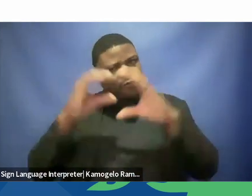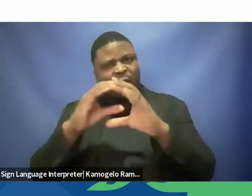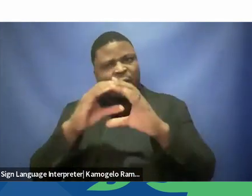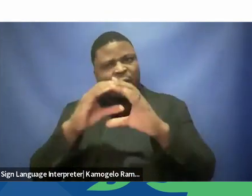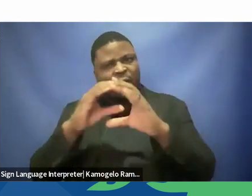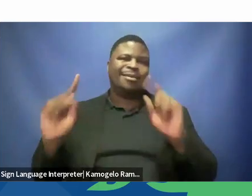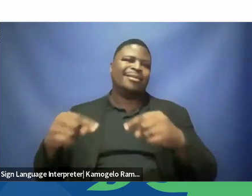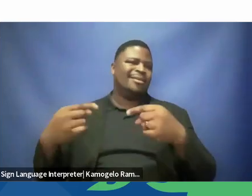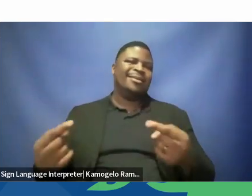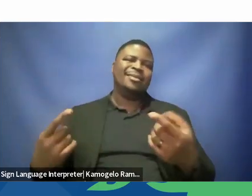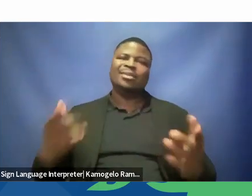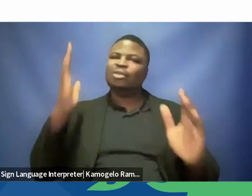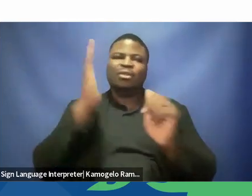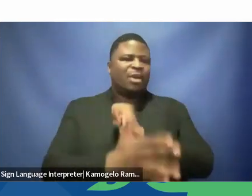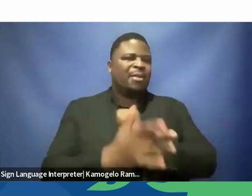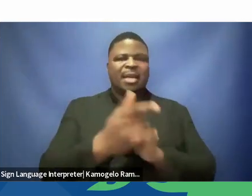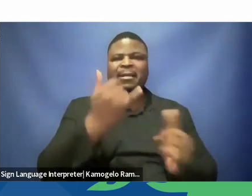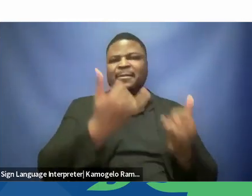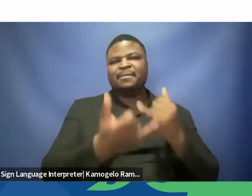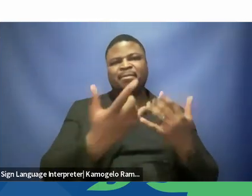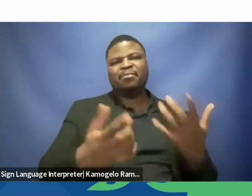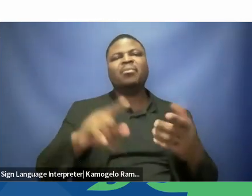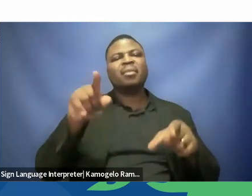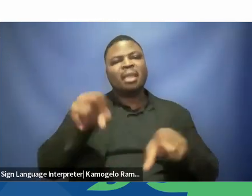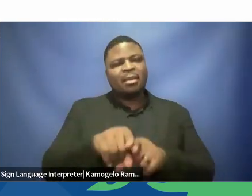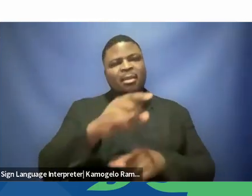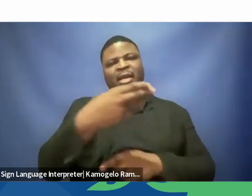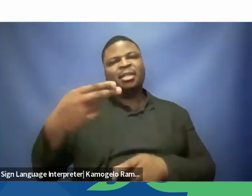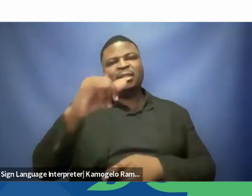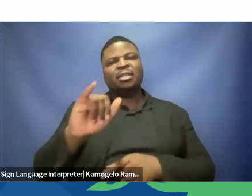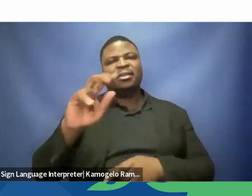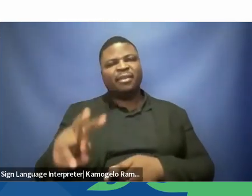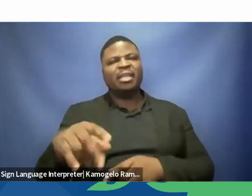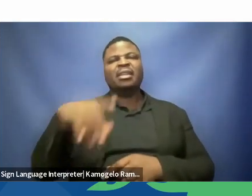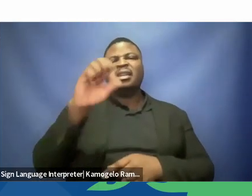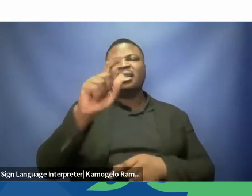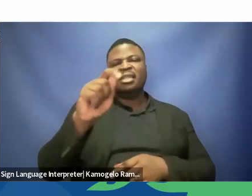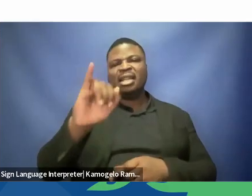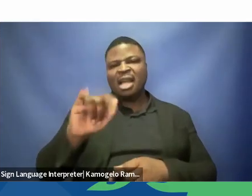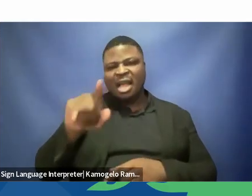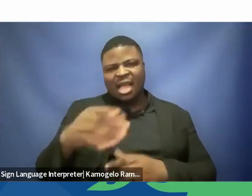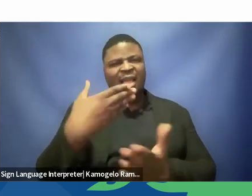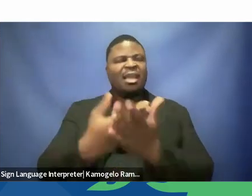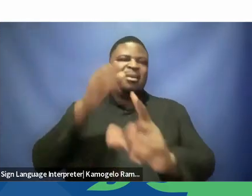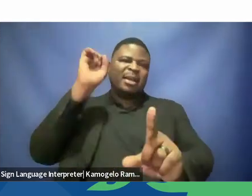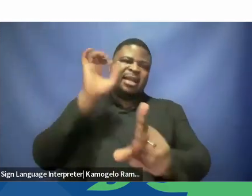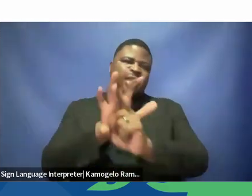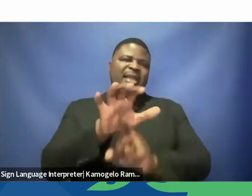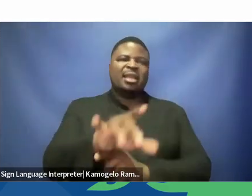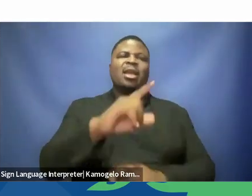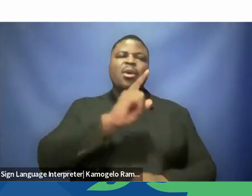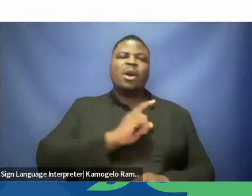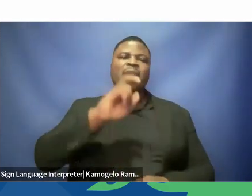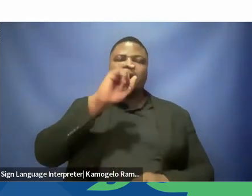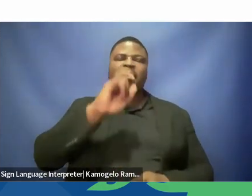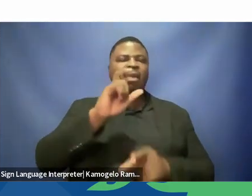sex. Acquiring HIV and other diseases such as STIs and hepatitis. And that's because I'm not using a condom.